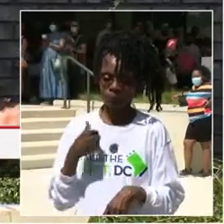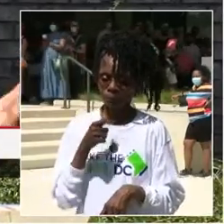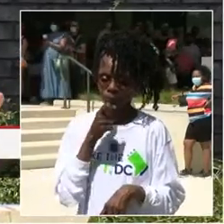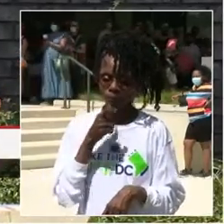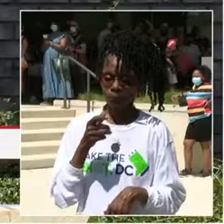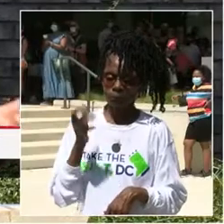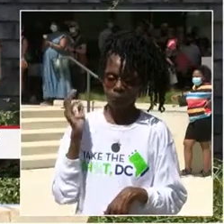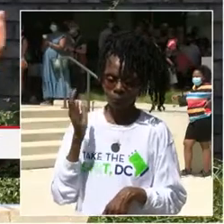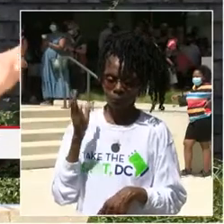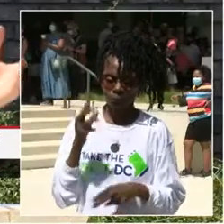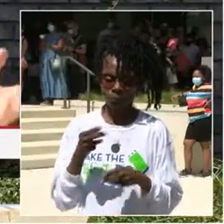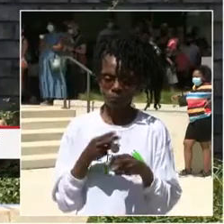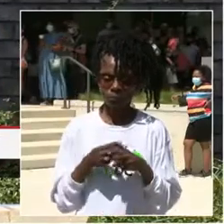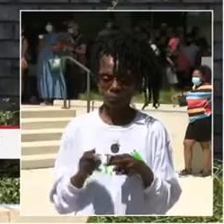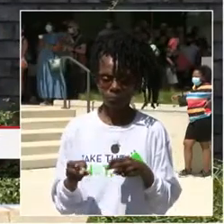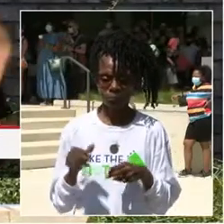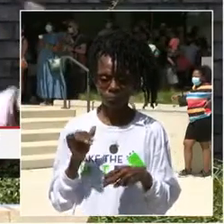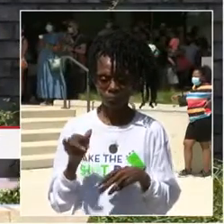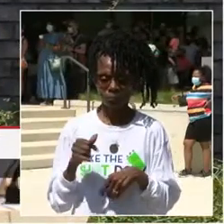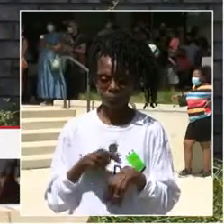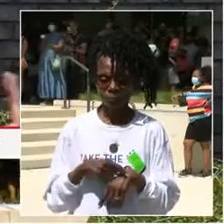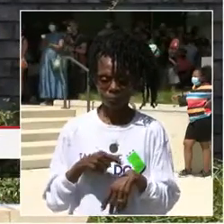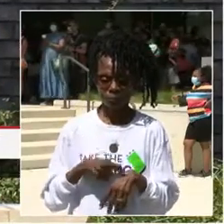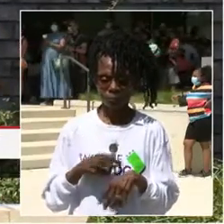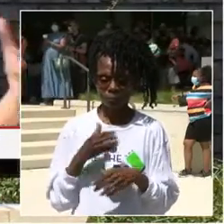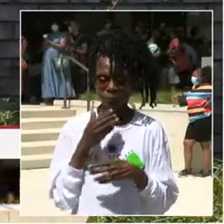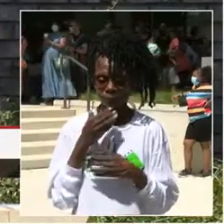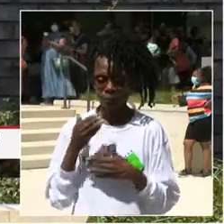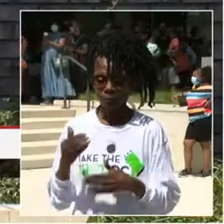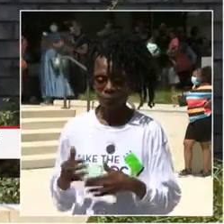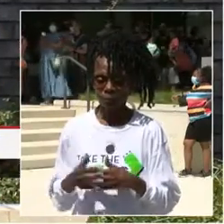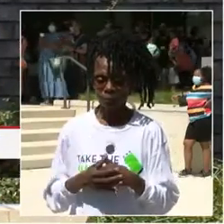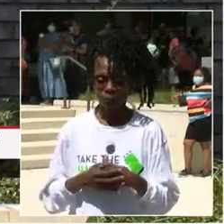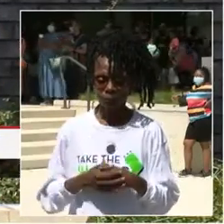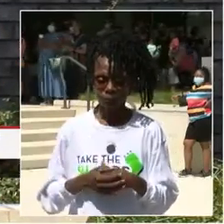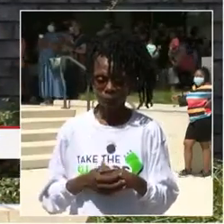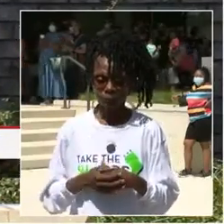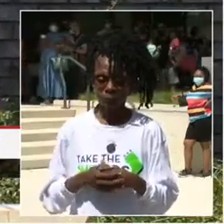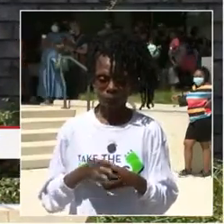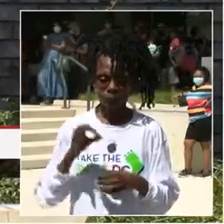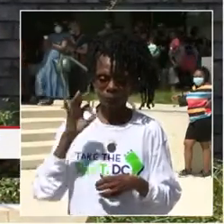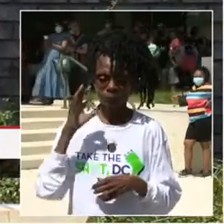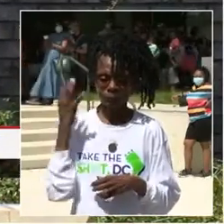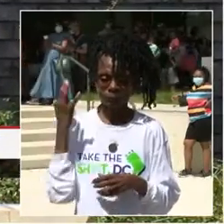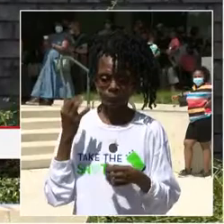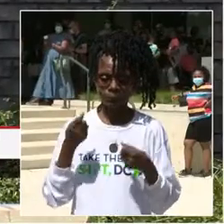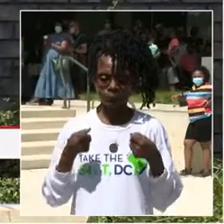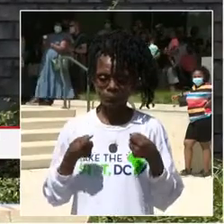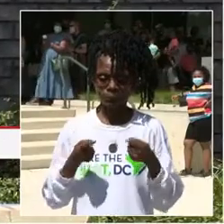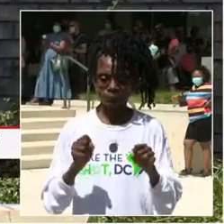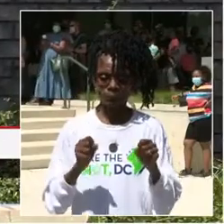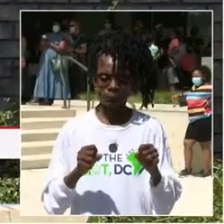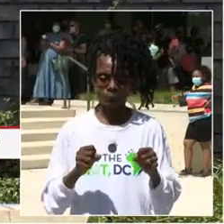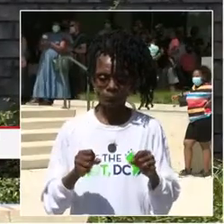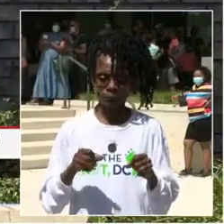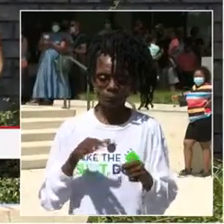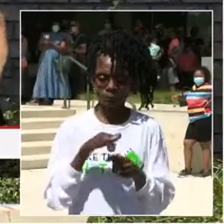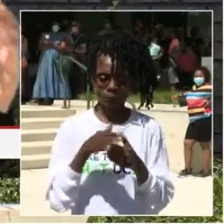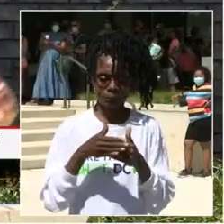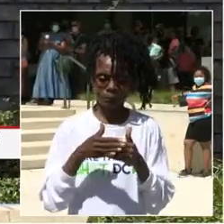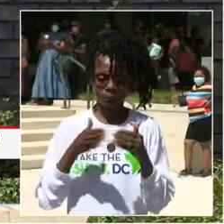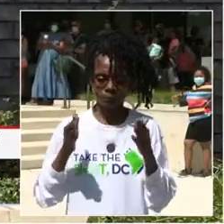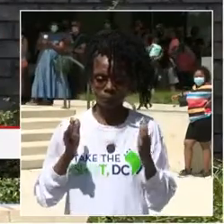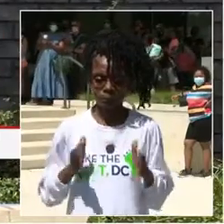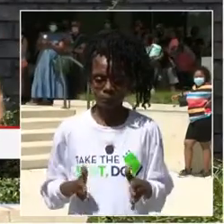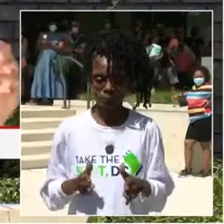thank Bob Carter and other neighbors with the French Street Neighborhood Association, others who stayed very engaged to really help create this dynamic space that is going to serve